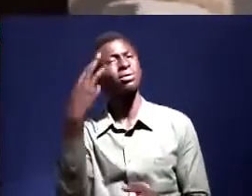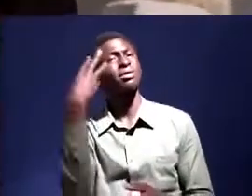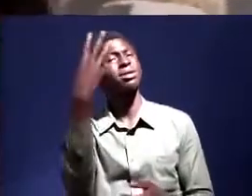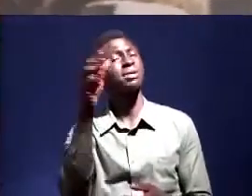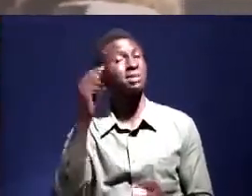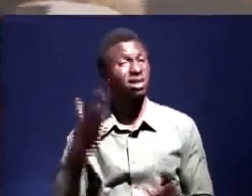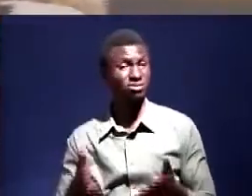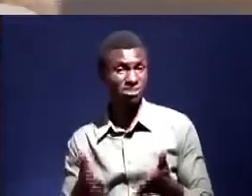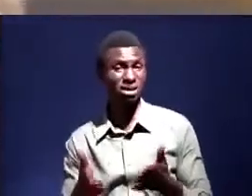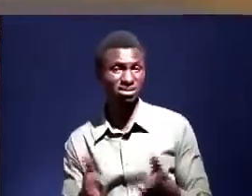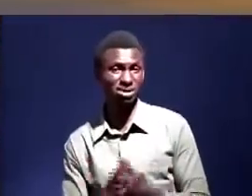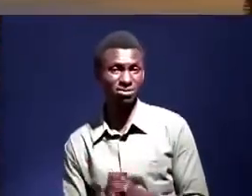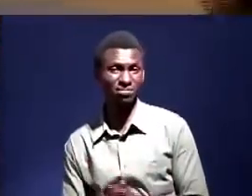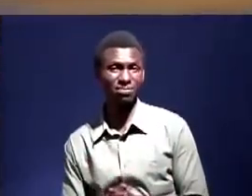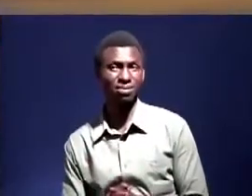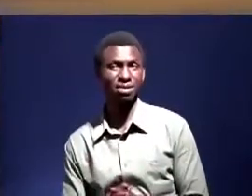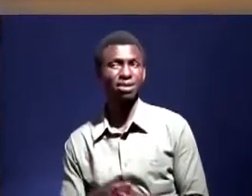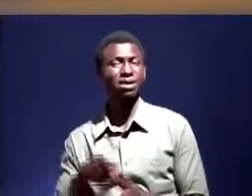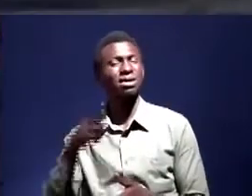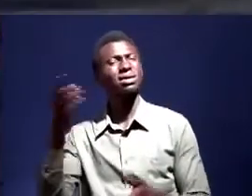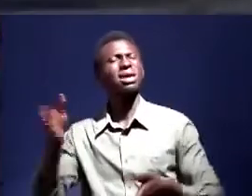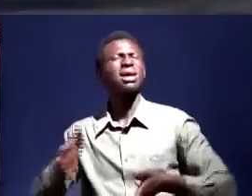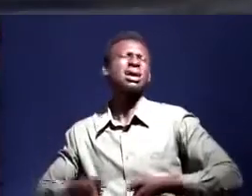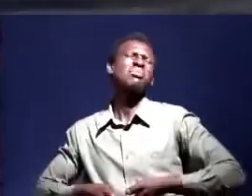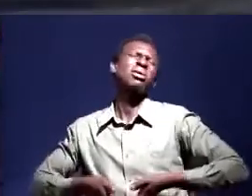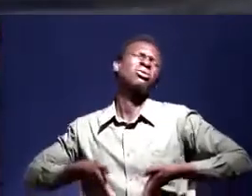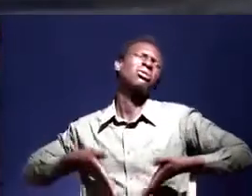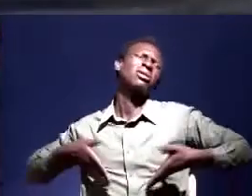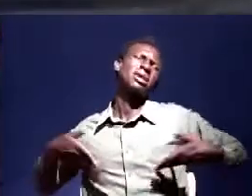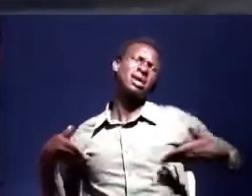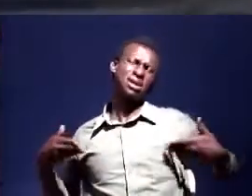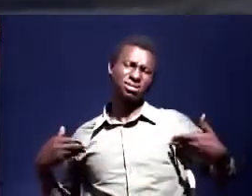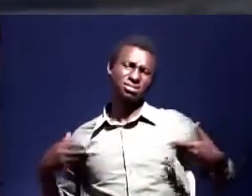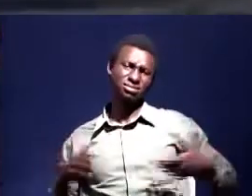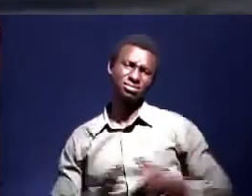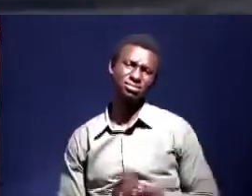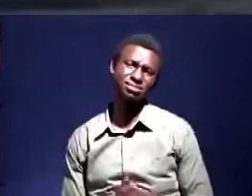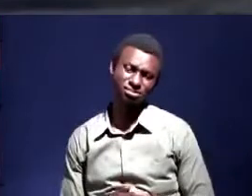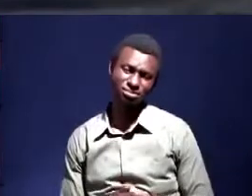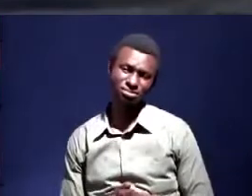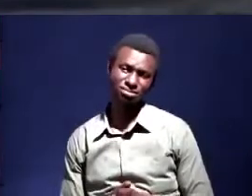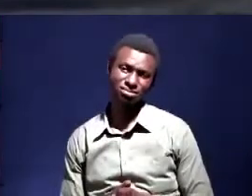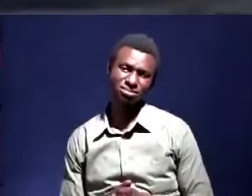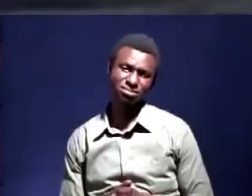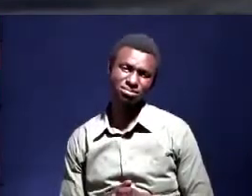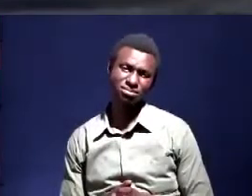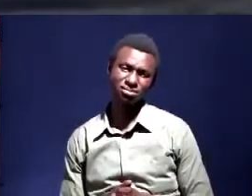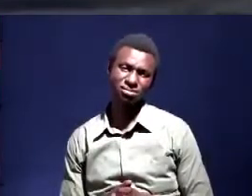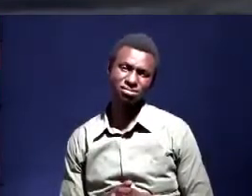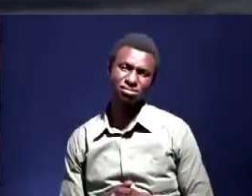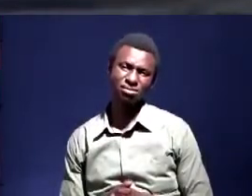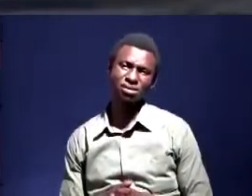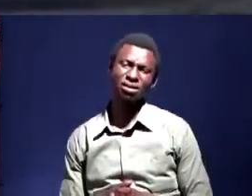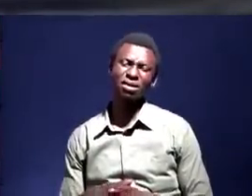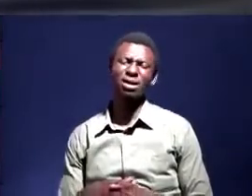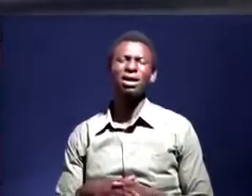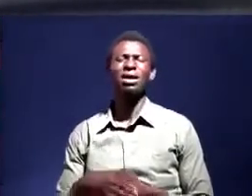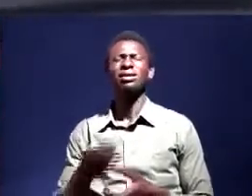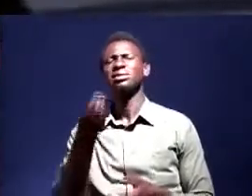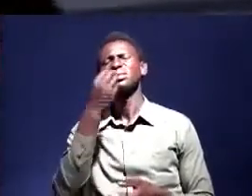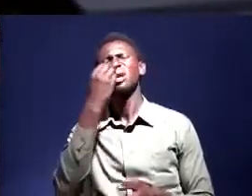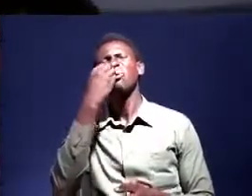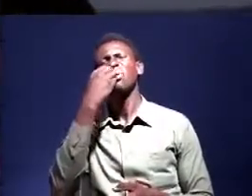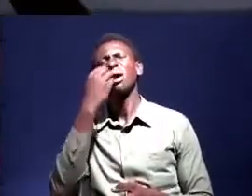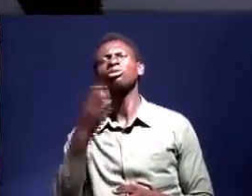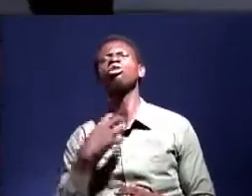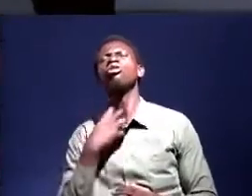thin. Yeye ni amekonda. He's vomiting and vomiting and vomiting. Anachoingia anatapika. Pastor,